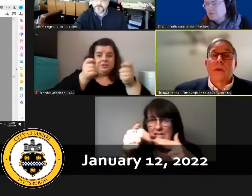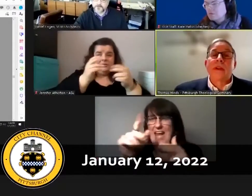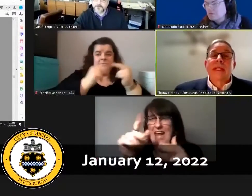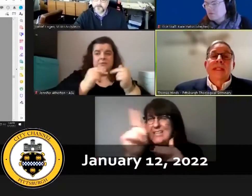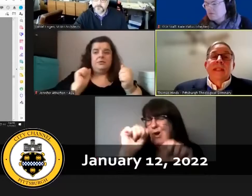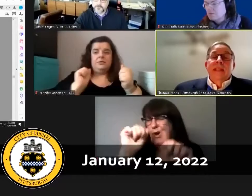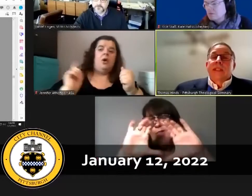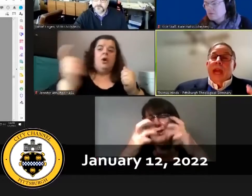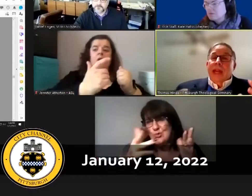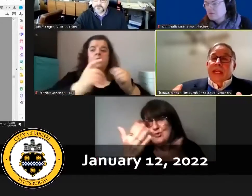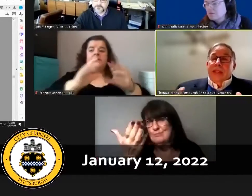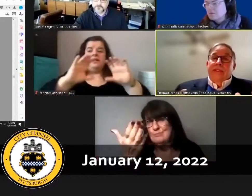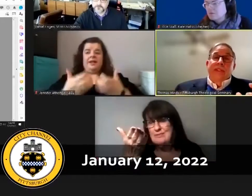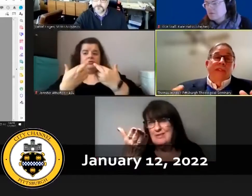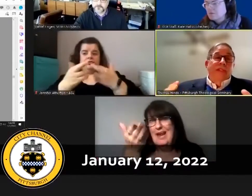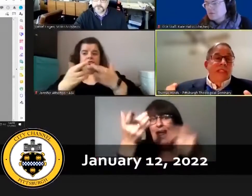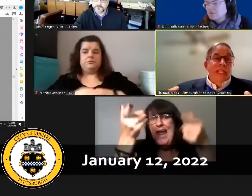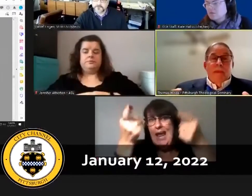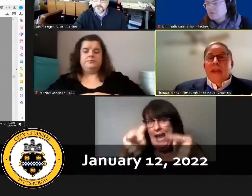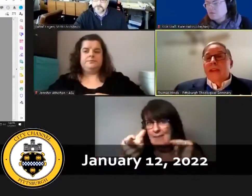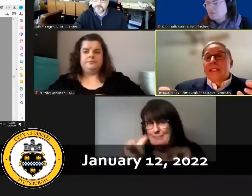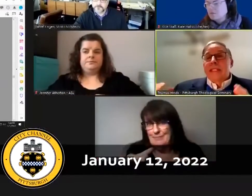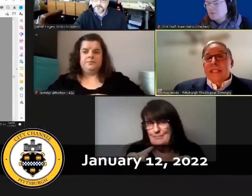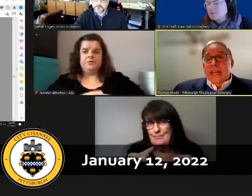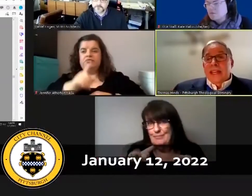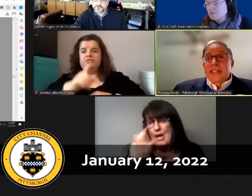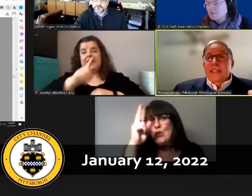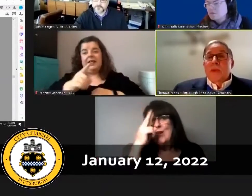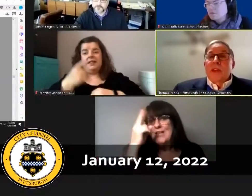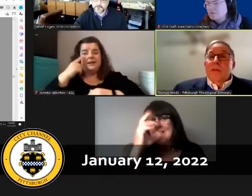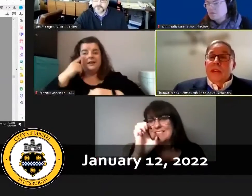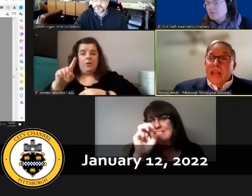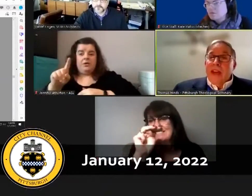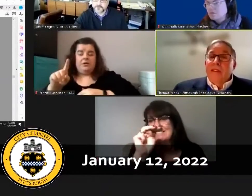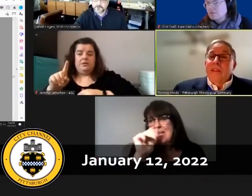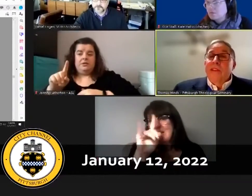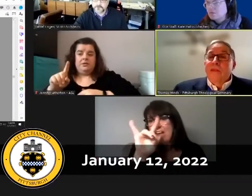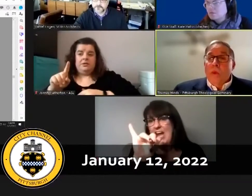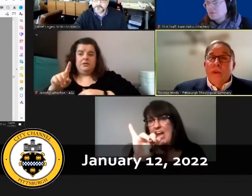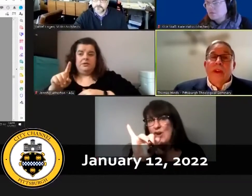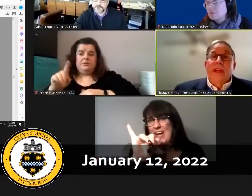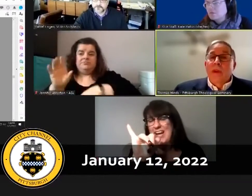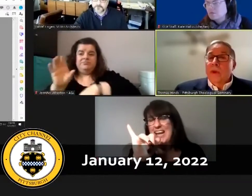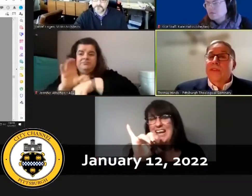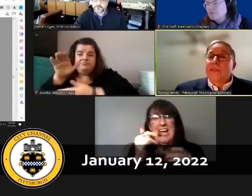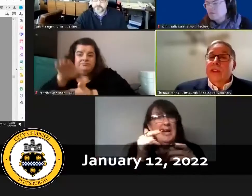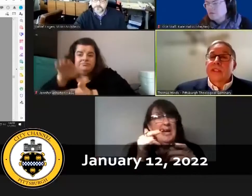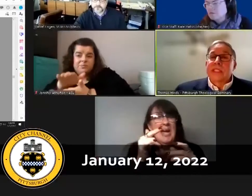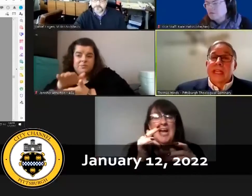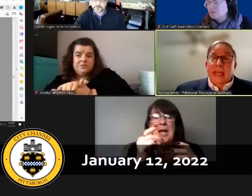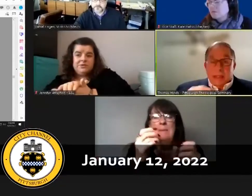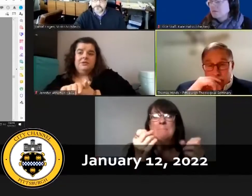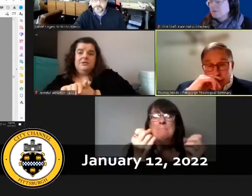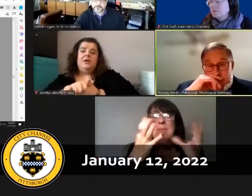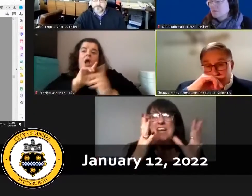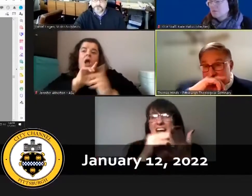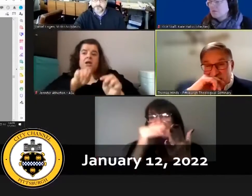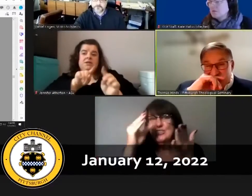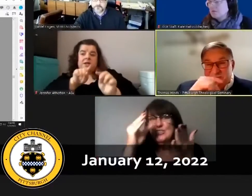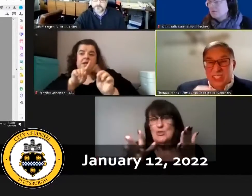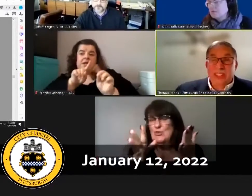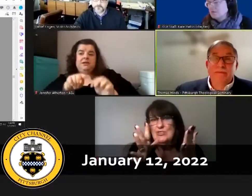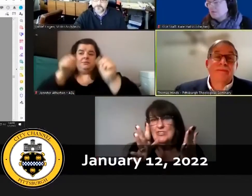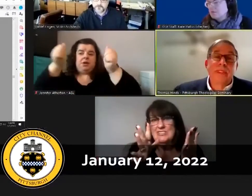The reality for seminaries is attendance has been going down for a number of years. As Dan alluded, we have